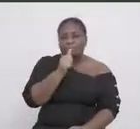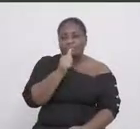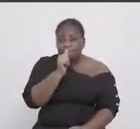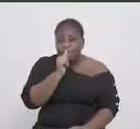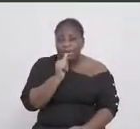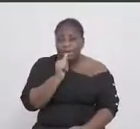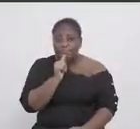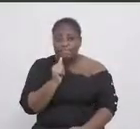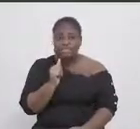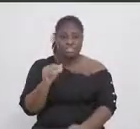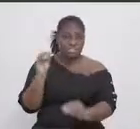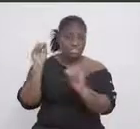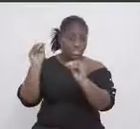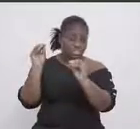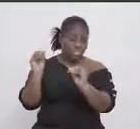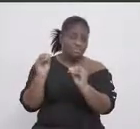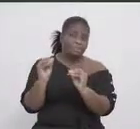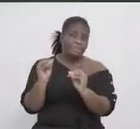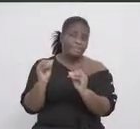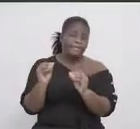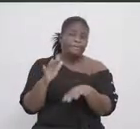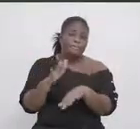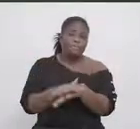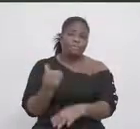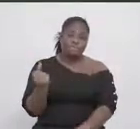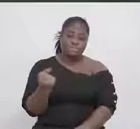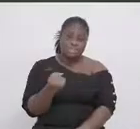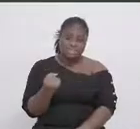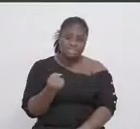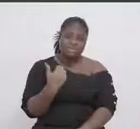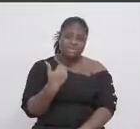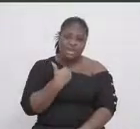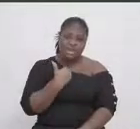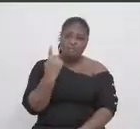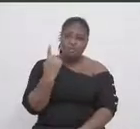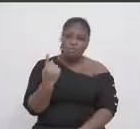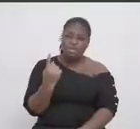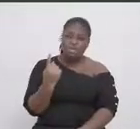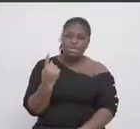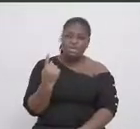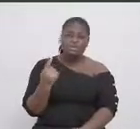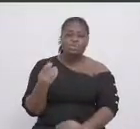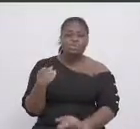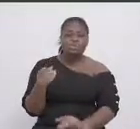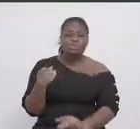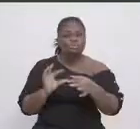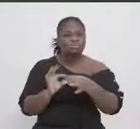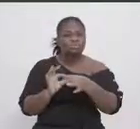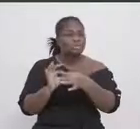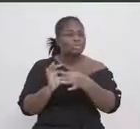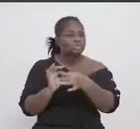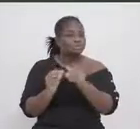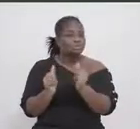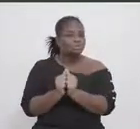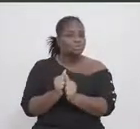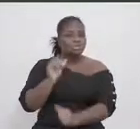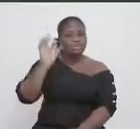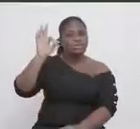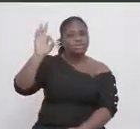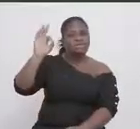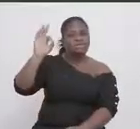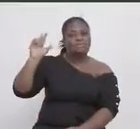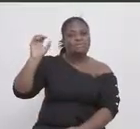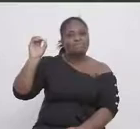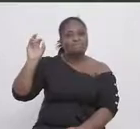private tuitions. So on Saturdays, we have one that we are doing in collaboration with Florence.